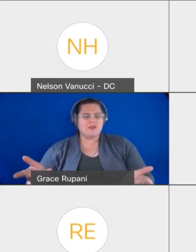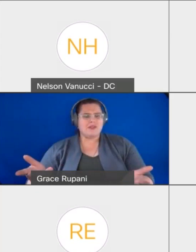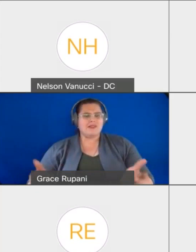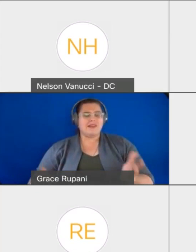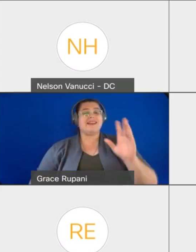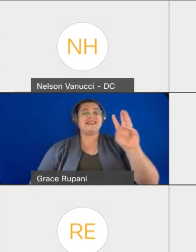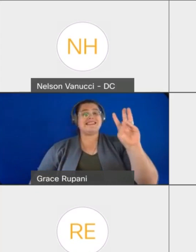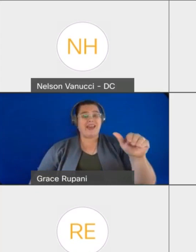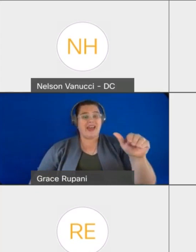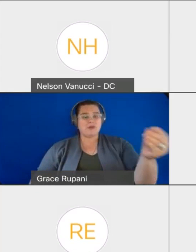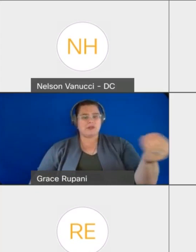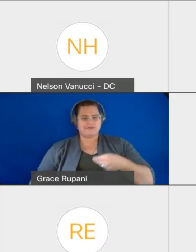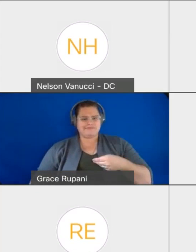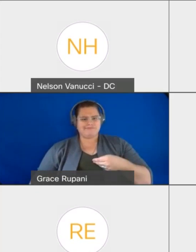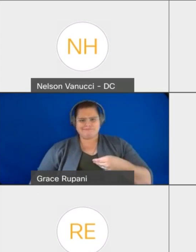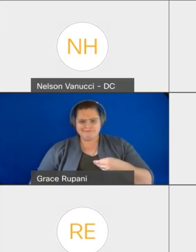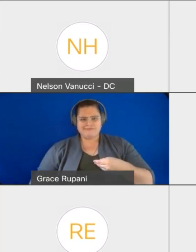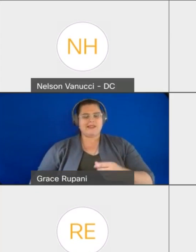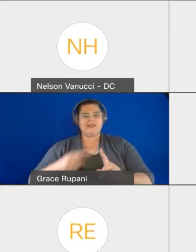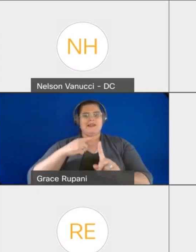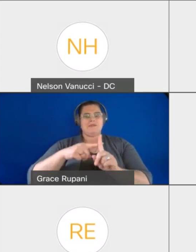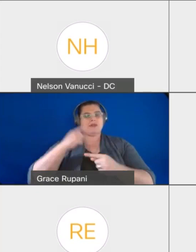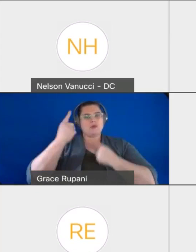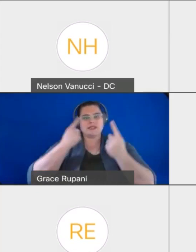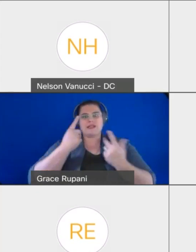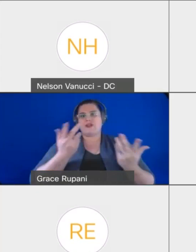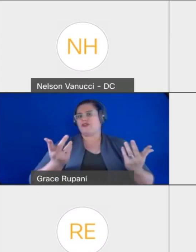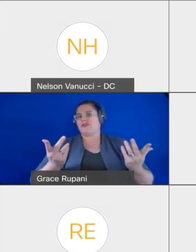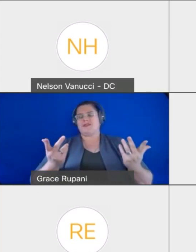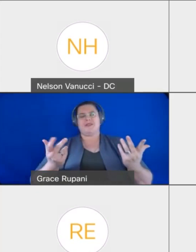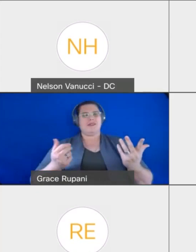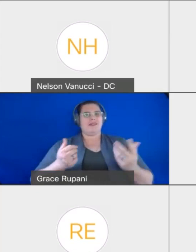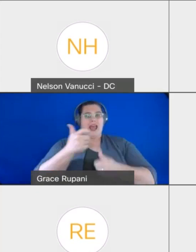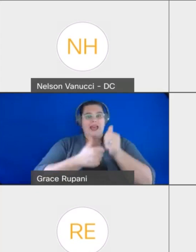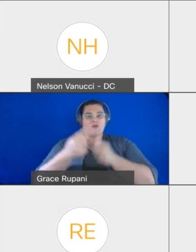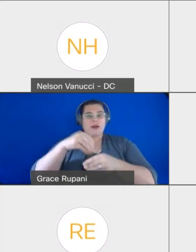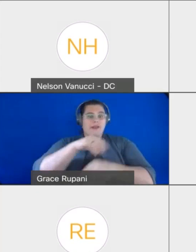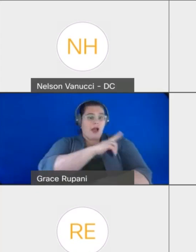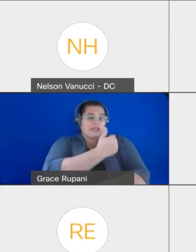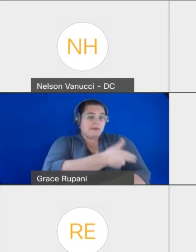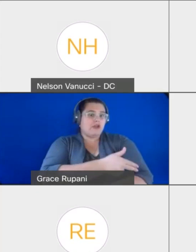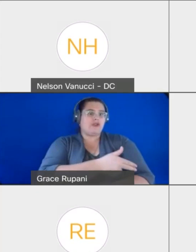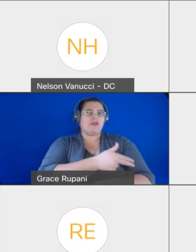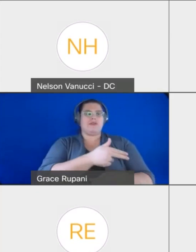And then when you consider, you know, healthcare workers in hospitals in the district. So, you